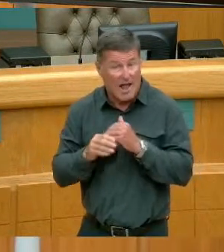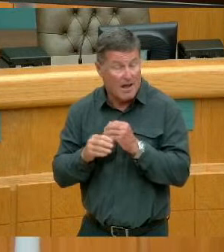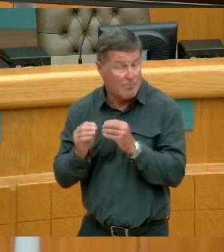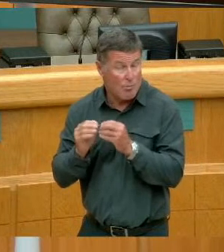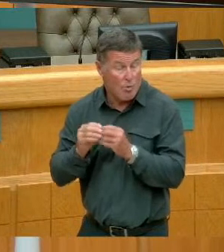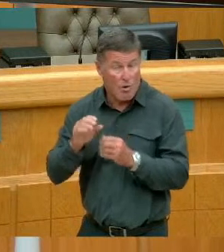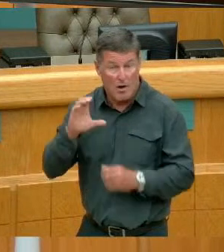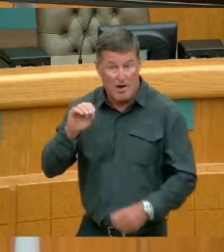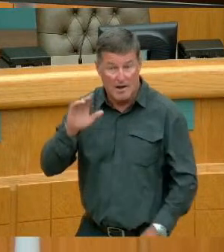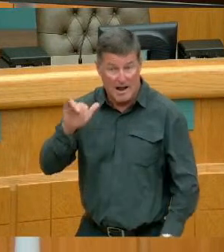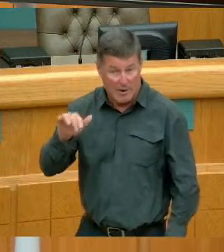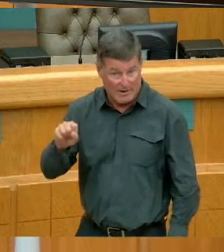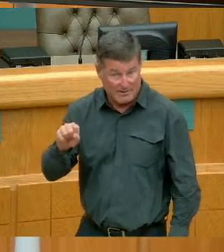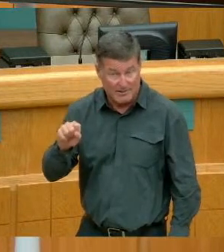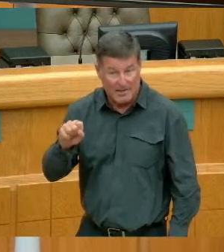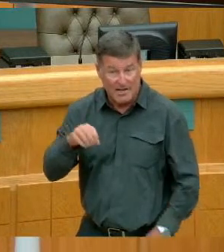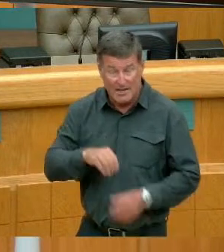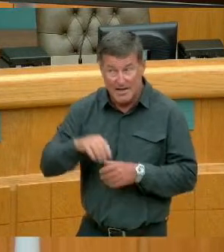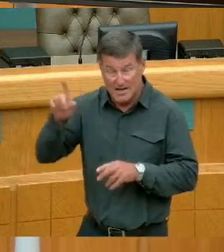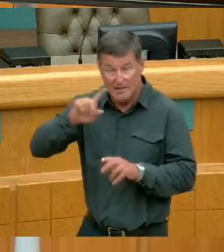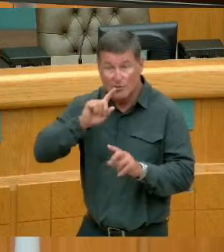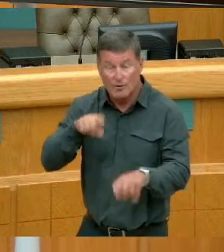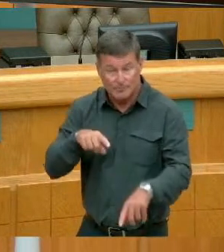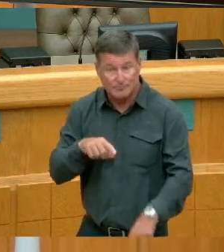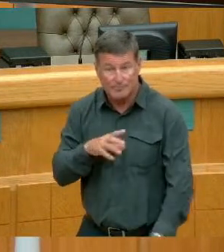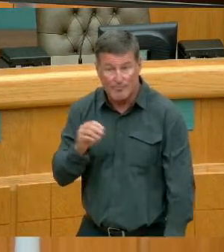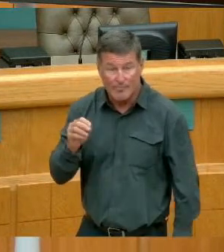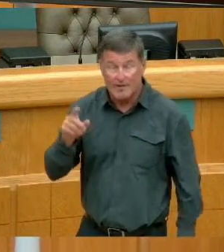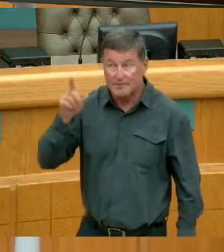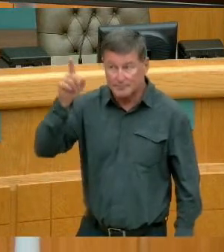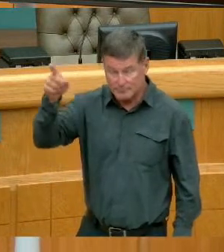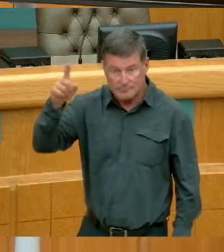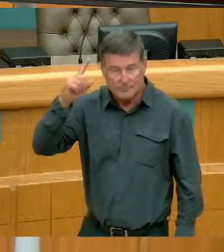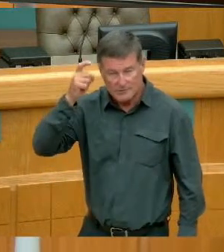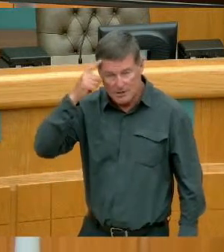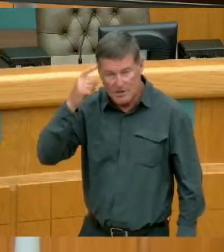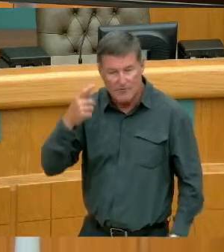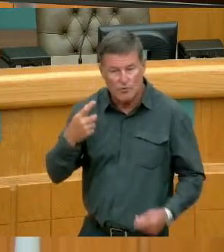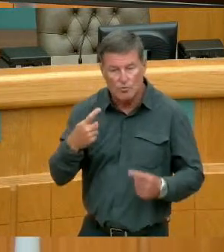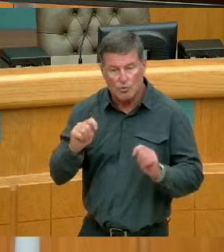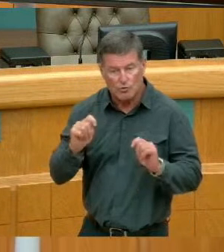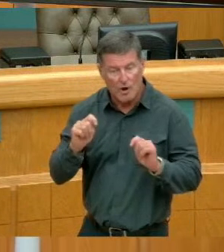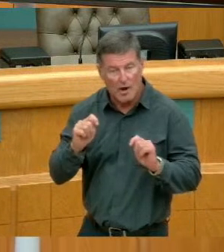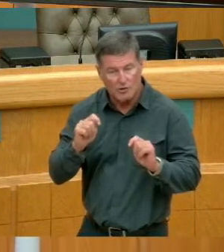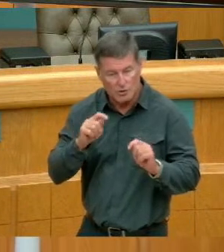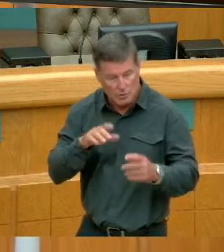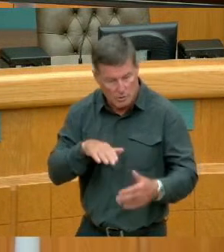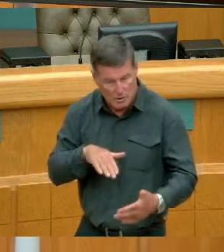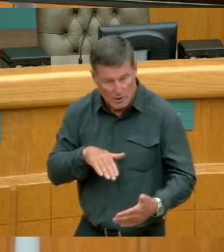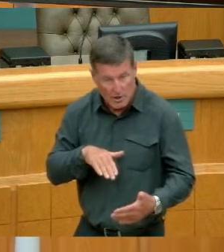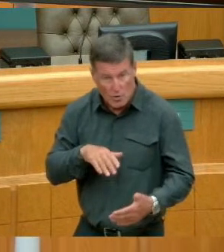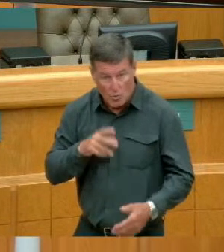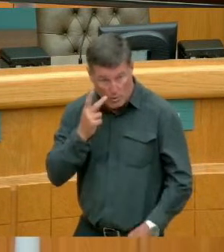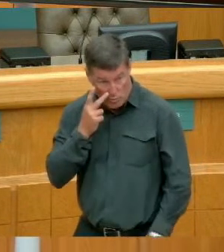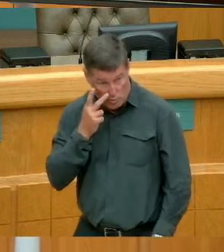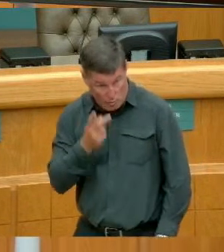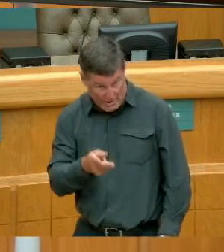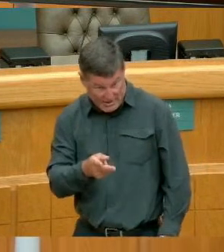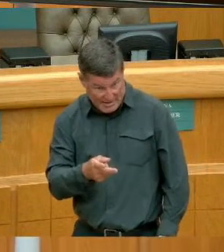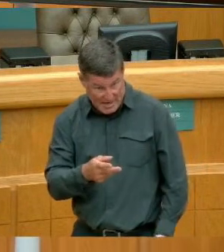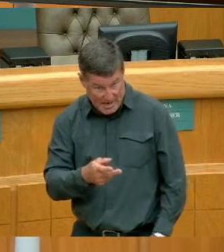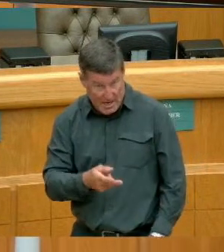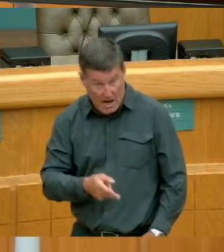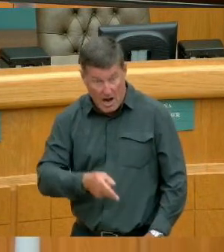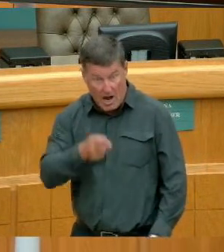time included in the executive order, and of course, he is always going to do his best to address the surges and hospitalizations that